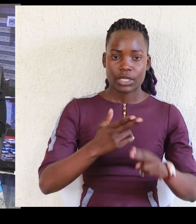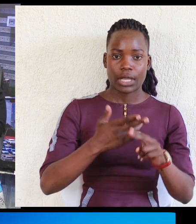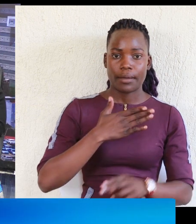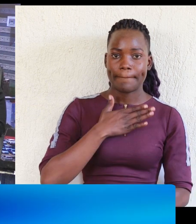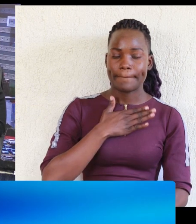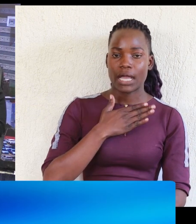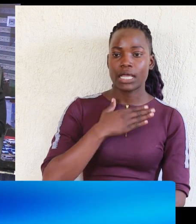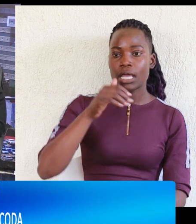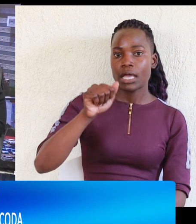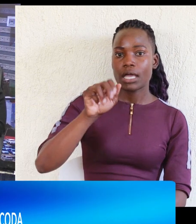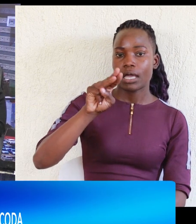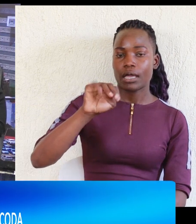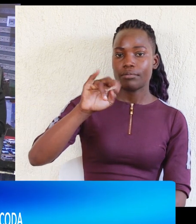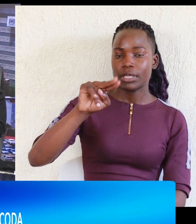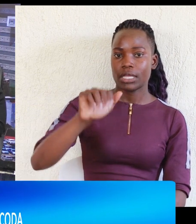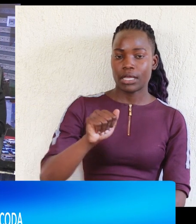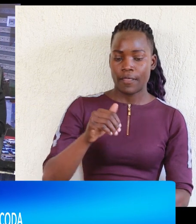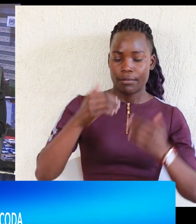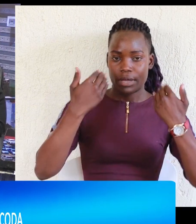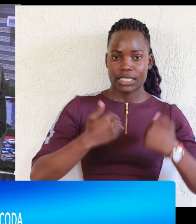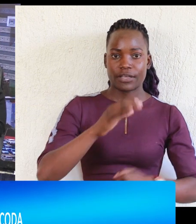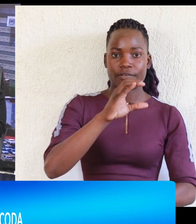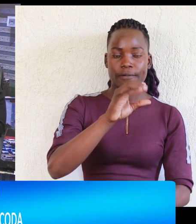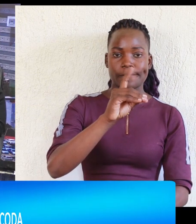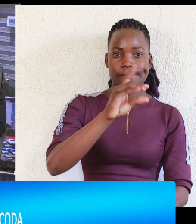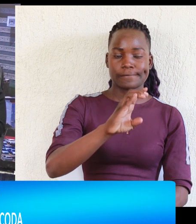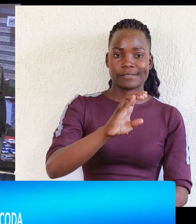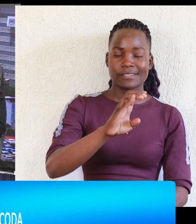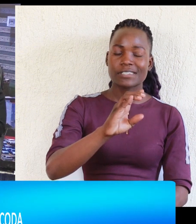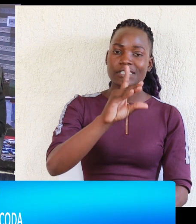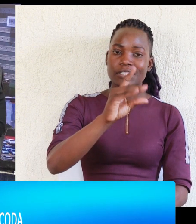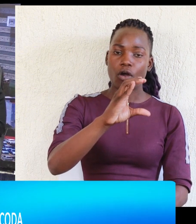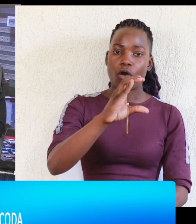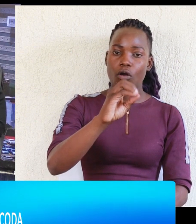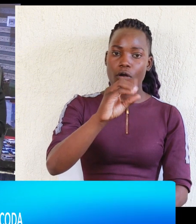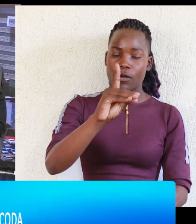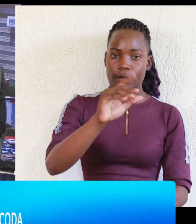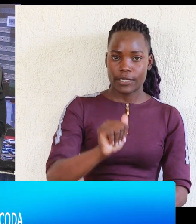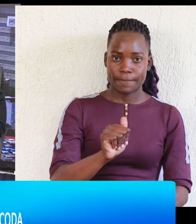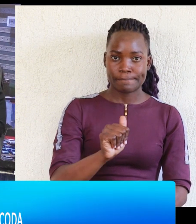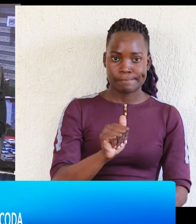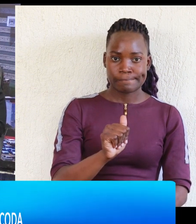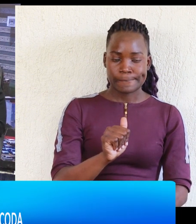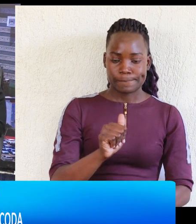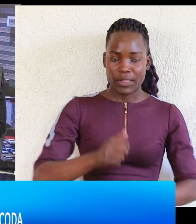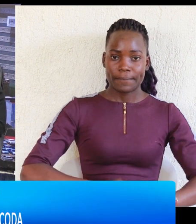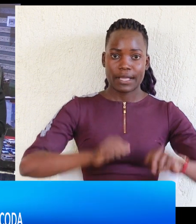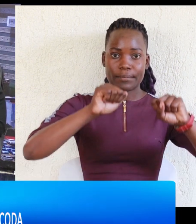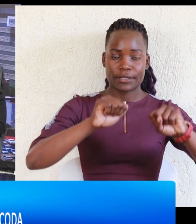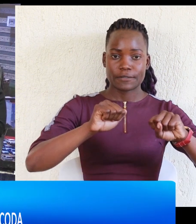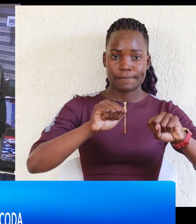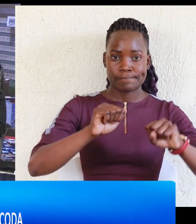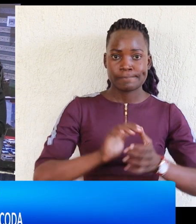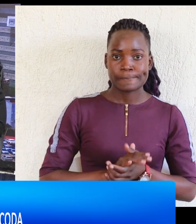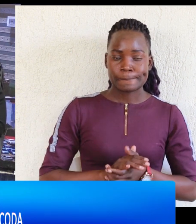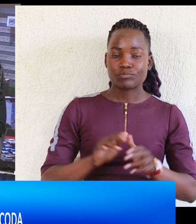I'm Kaziri Eid, a CODA, the short form for Children of Deaf Adults Kenya. I happen to be the chairperson, though